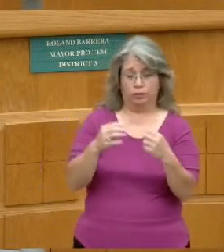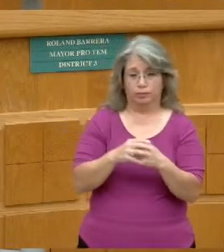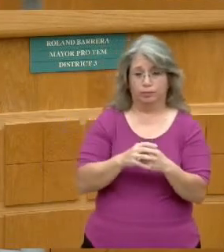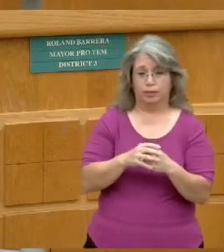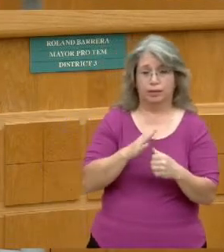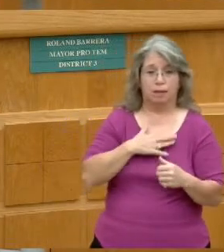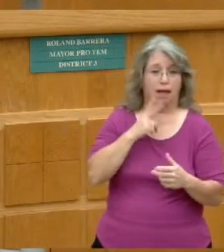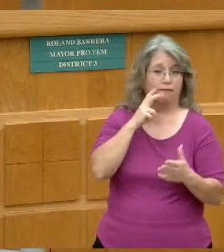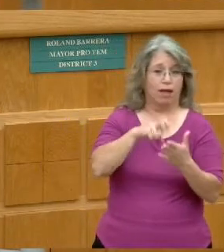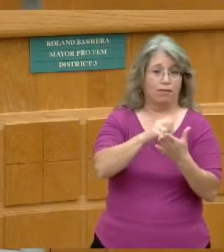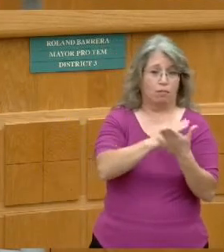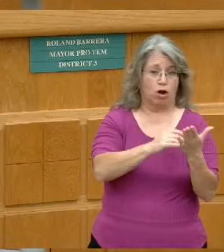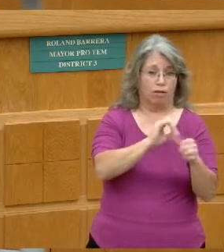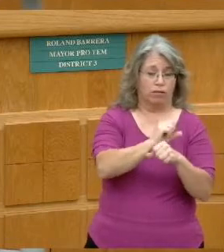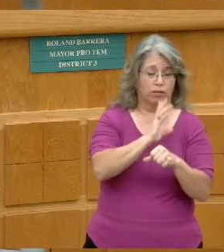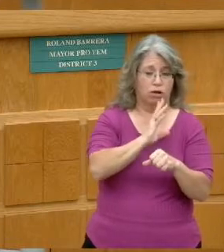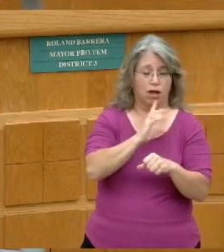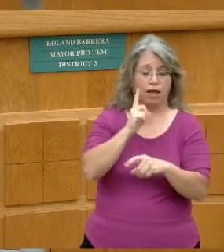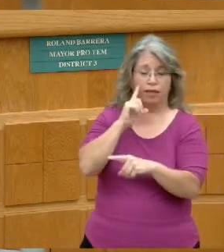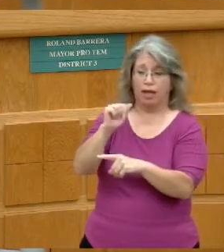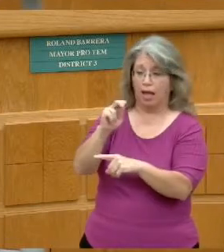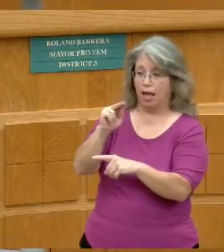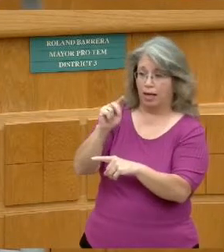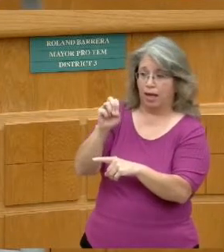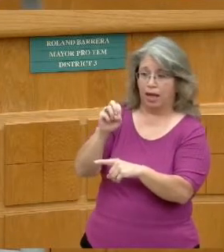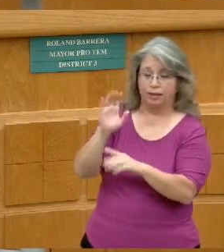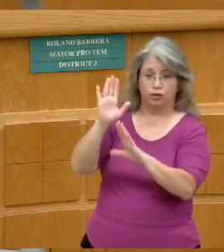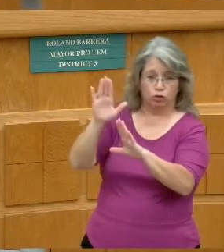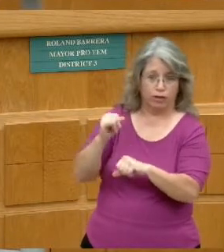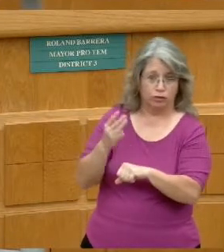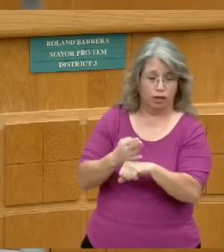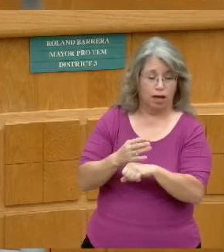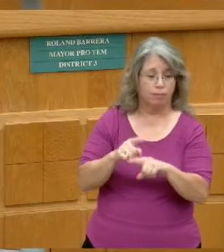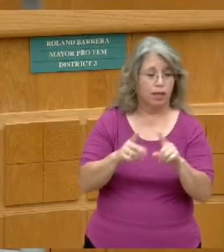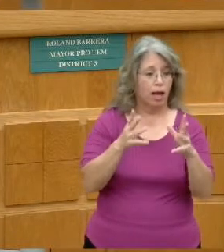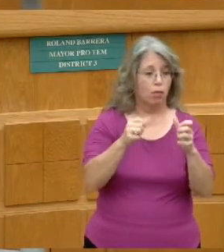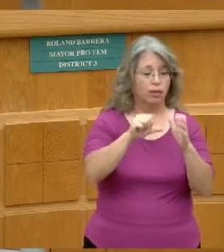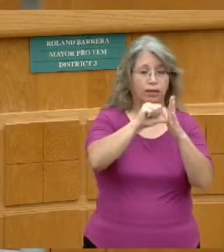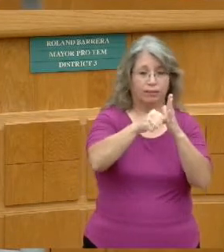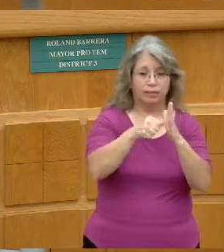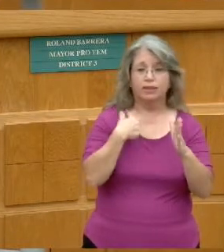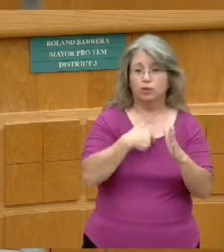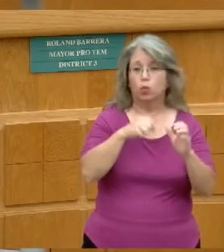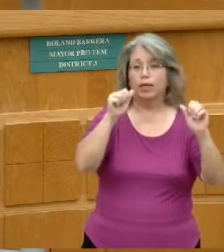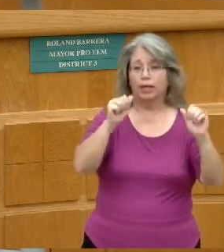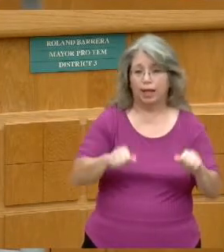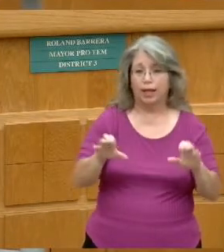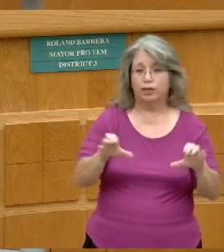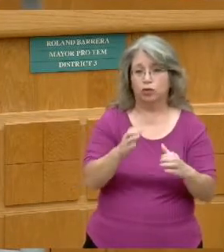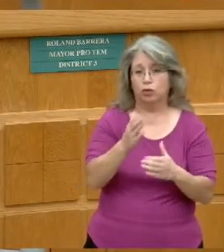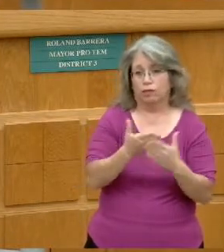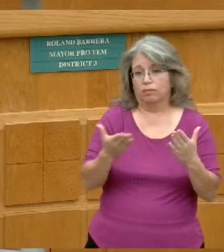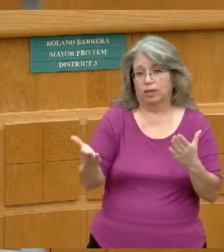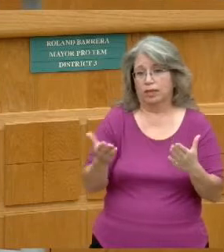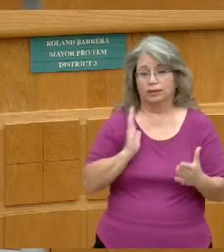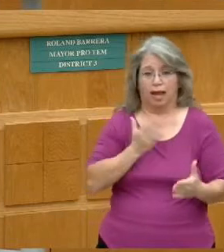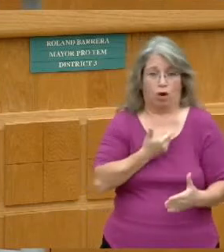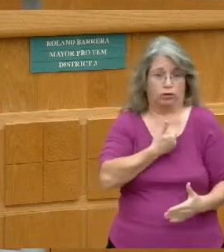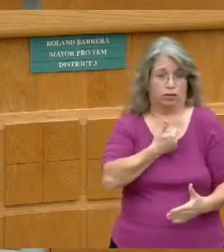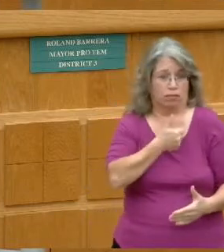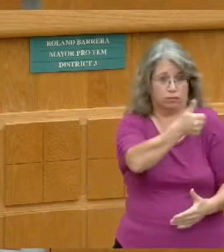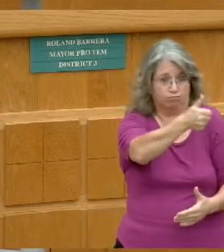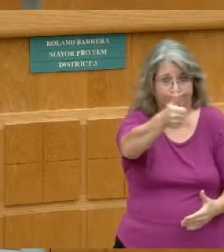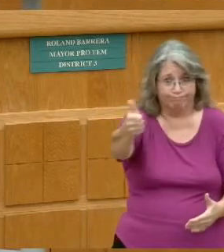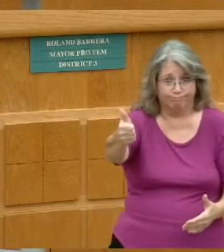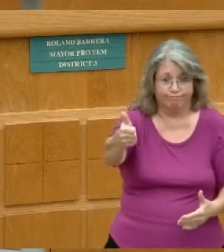great job of talking about what we can do, but I'm going to reemphasize that we can do things ourselves to try to